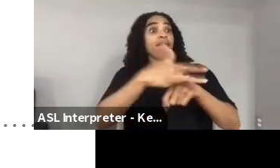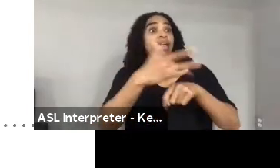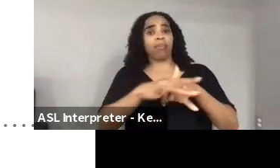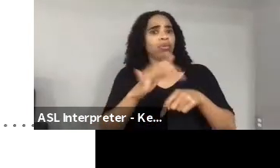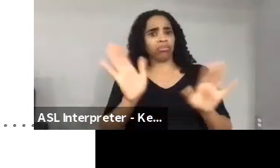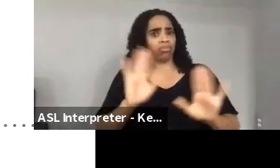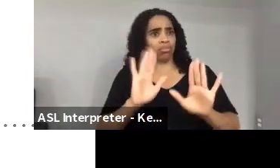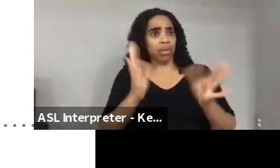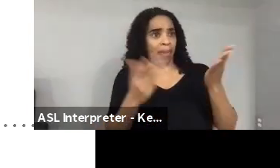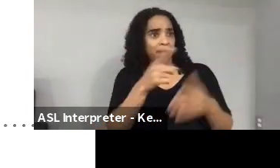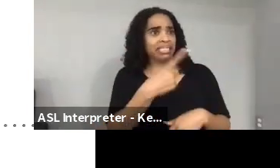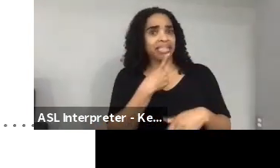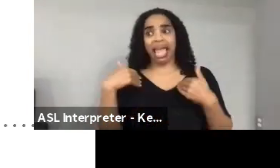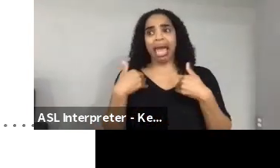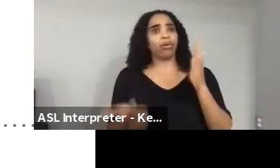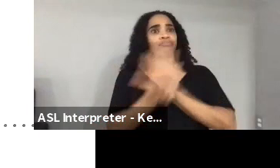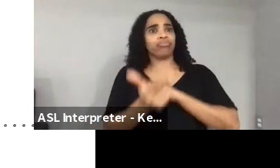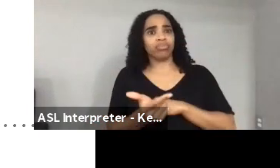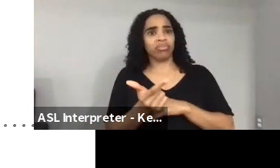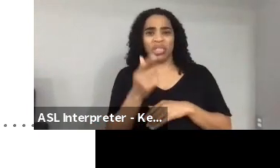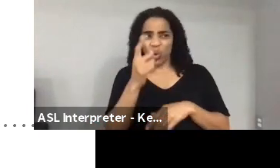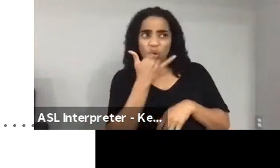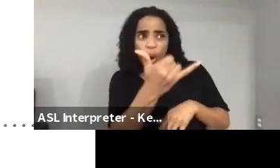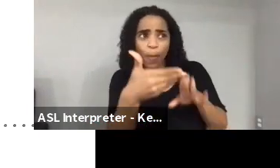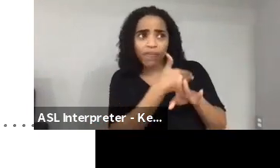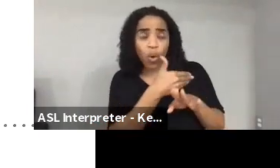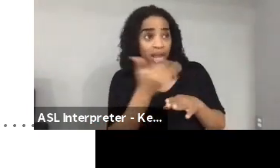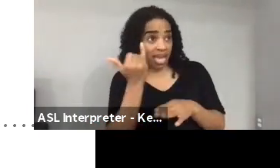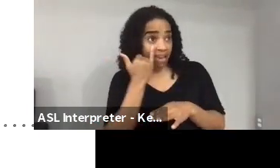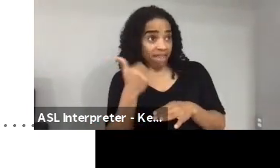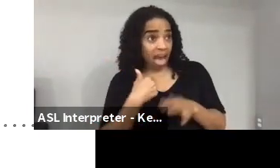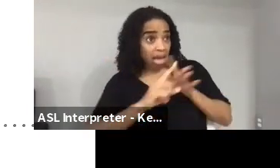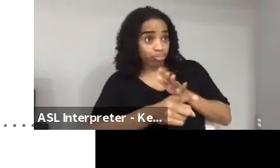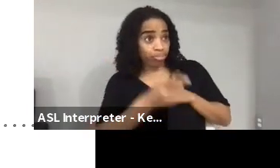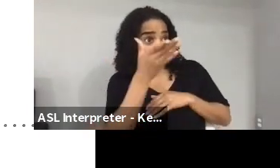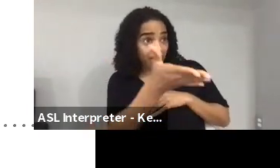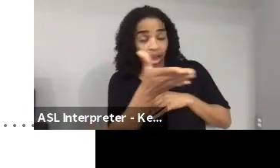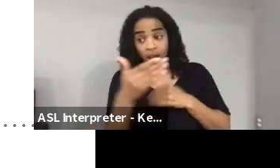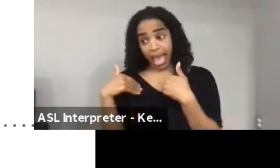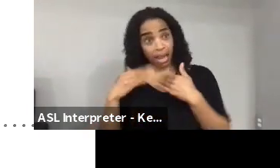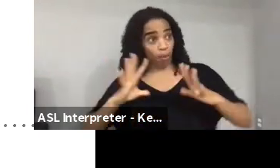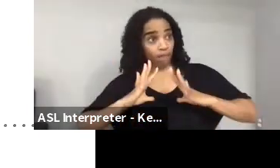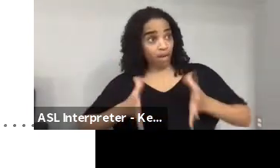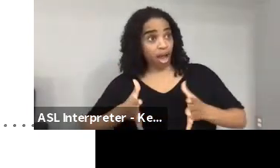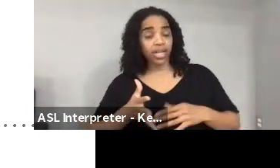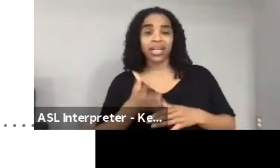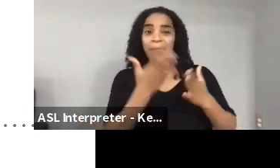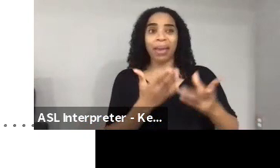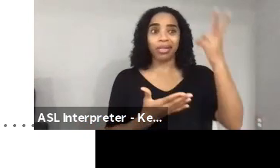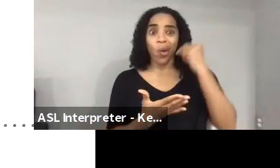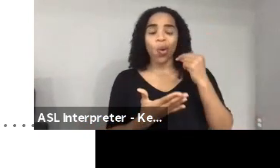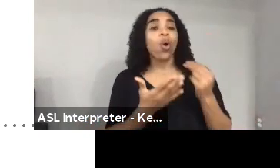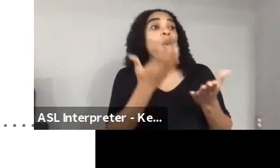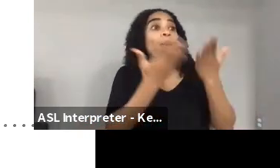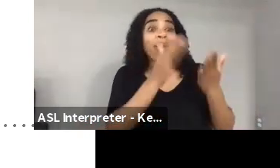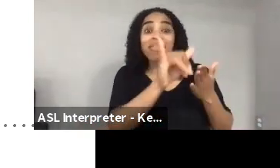ahead, make these plans so you know whether they are pet friendly or not, and don't just have one hotel because they may have had